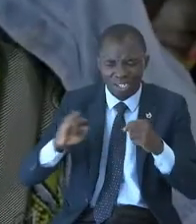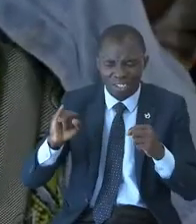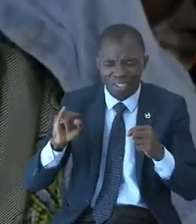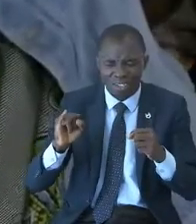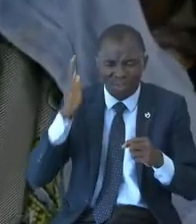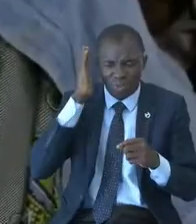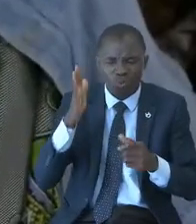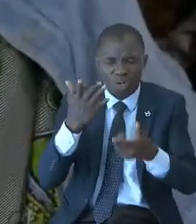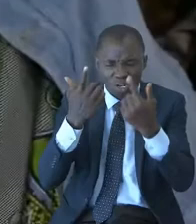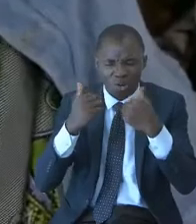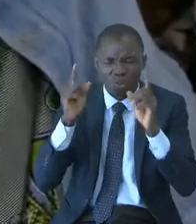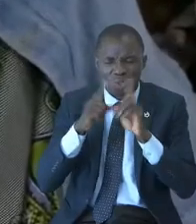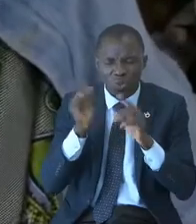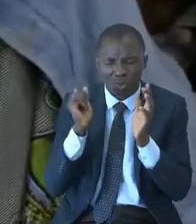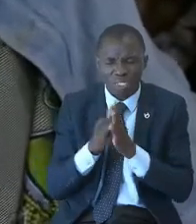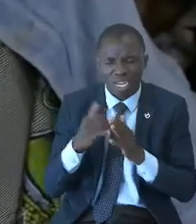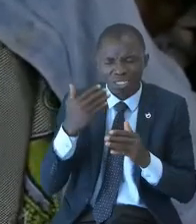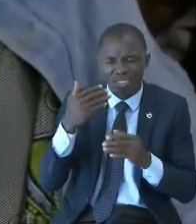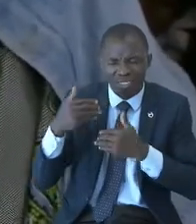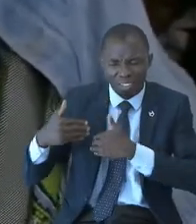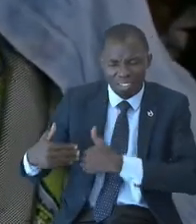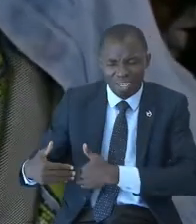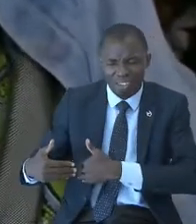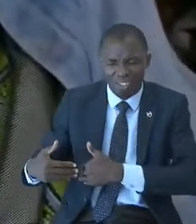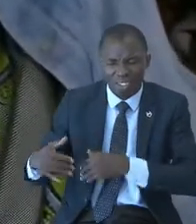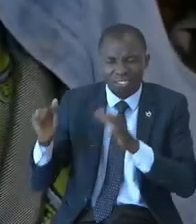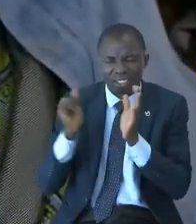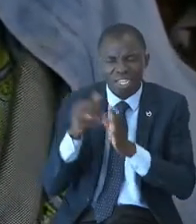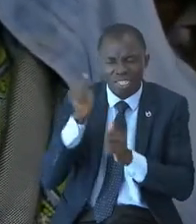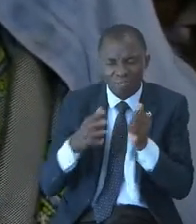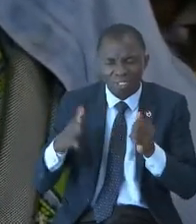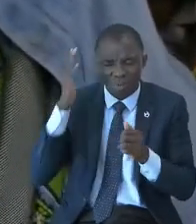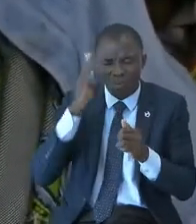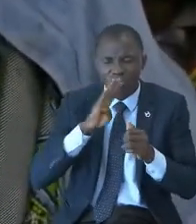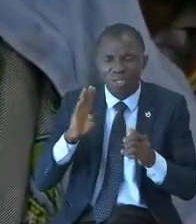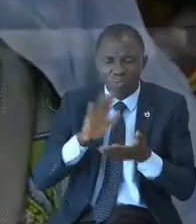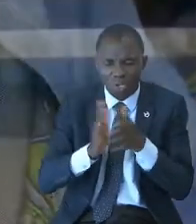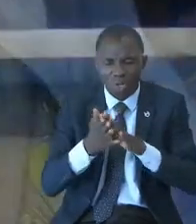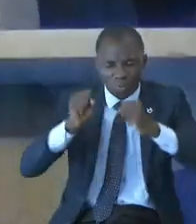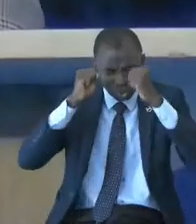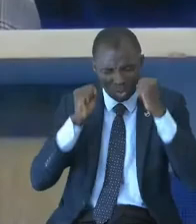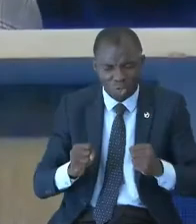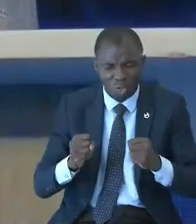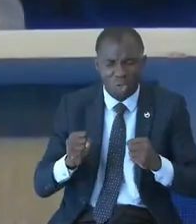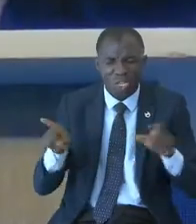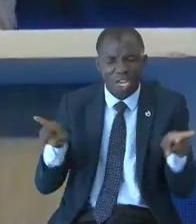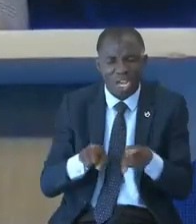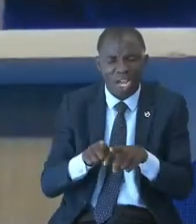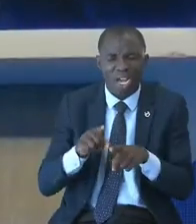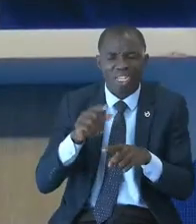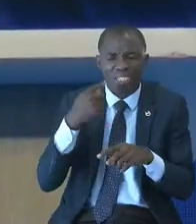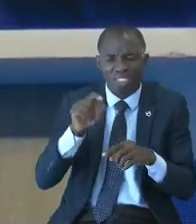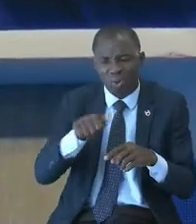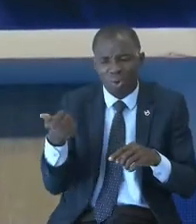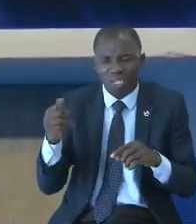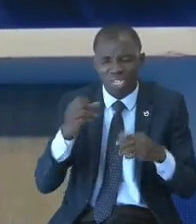will come to that side, that everything will be as strong as the other side. Do